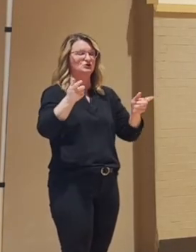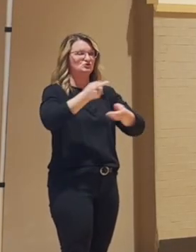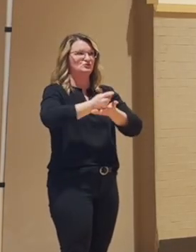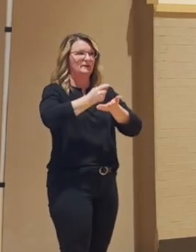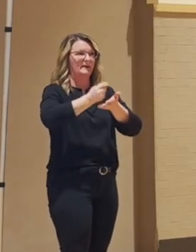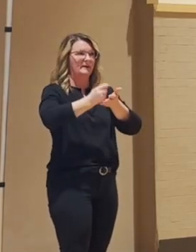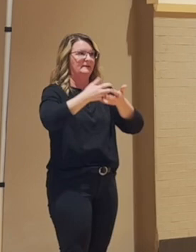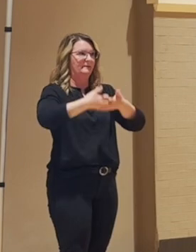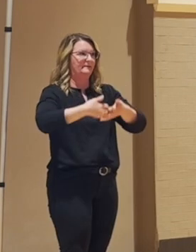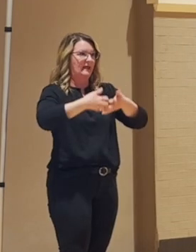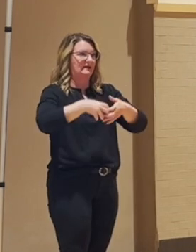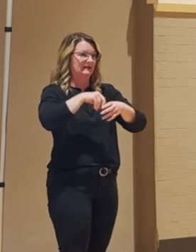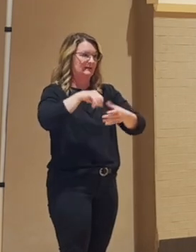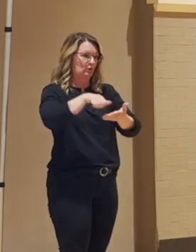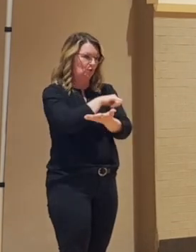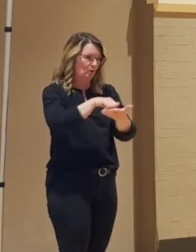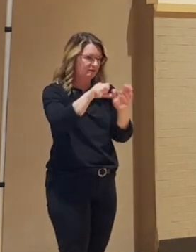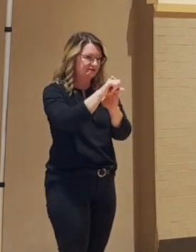in New York State.